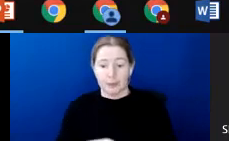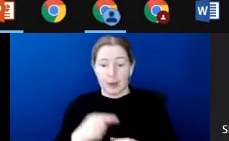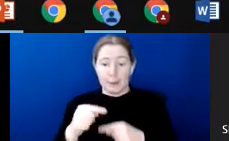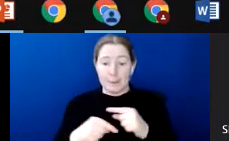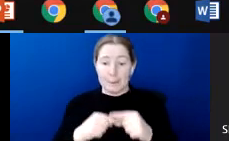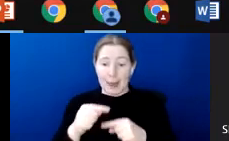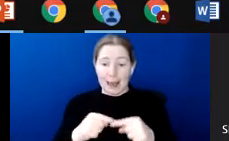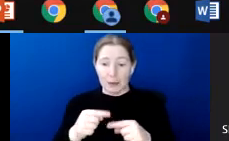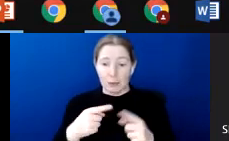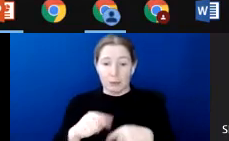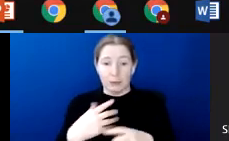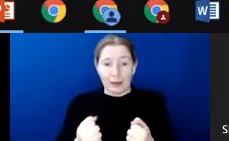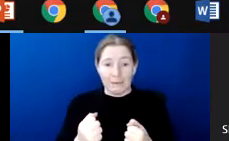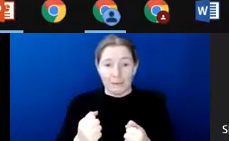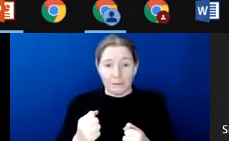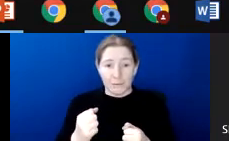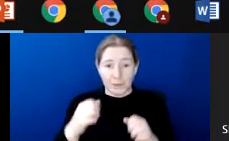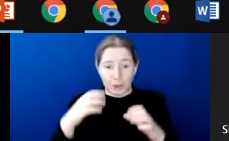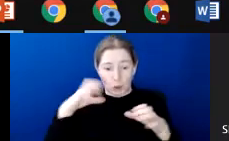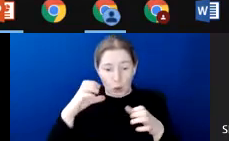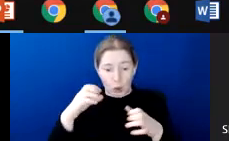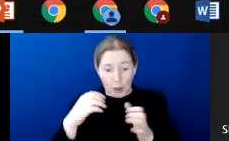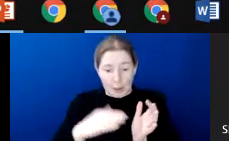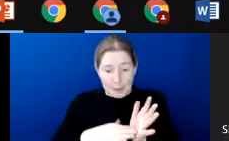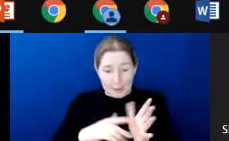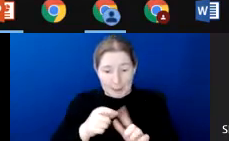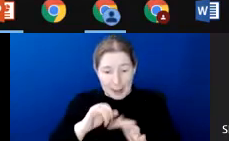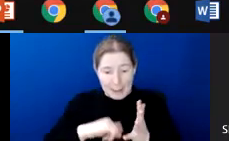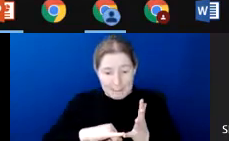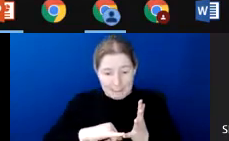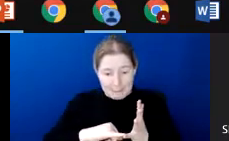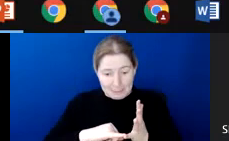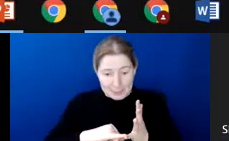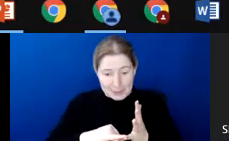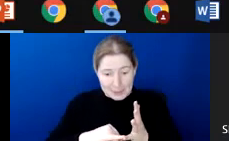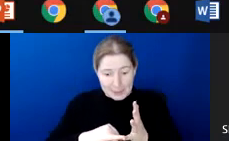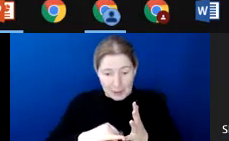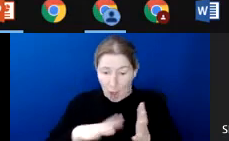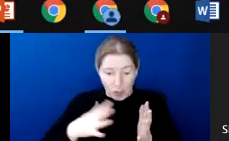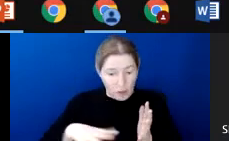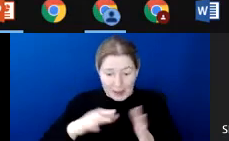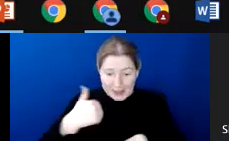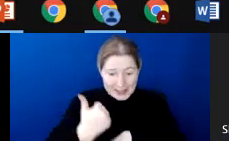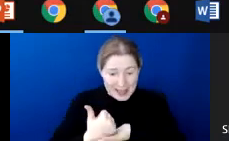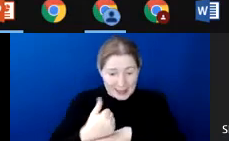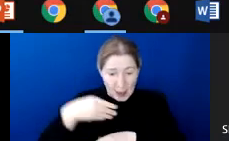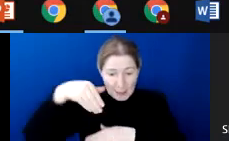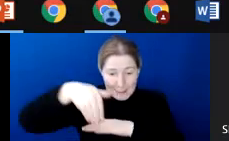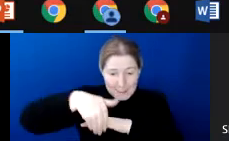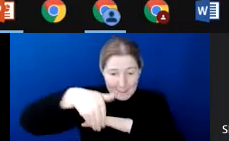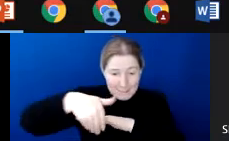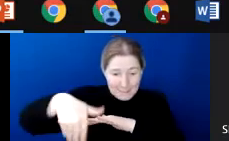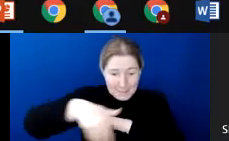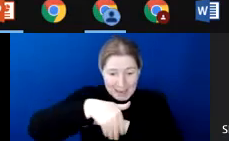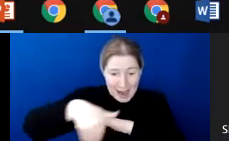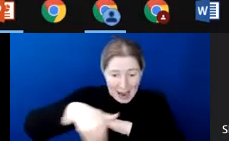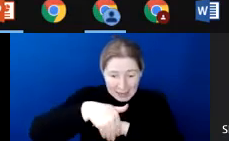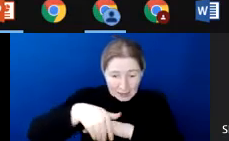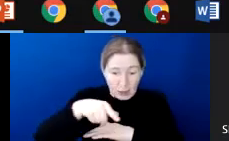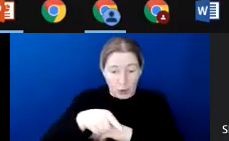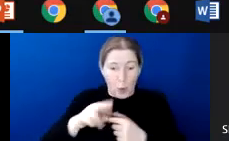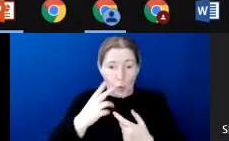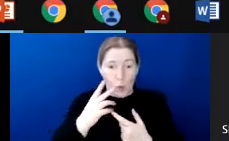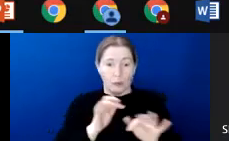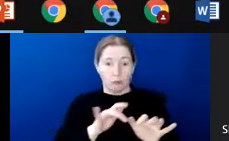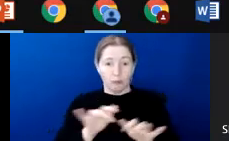we have Google Maps lying behind the calculation of mileages. And so exactly as if you're